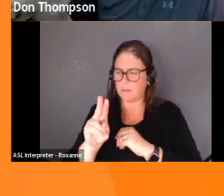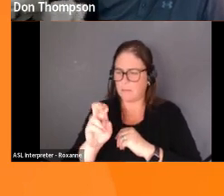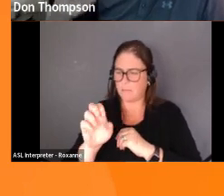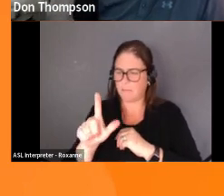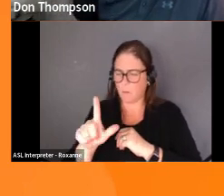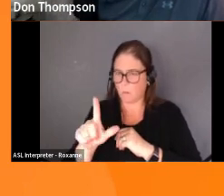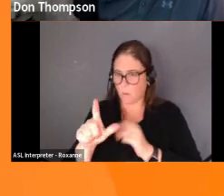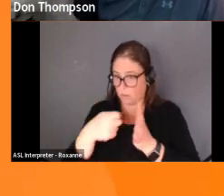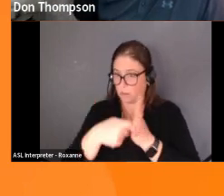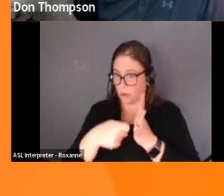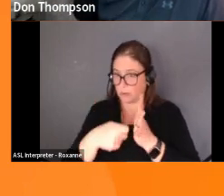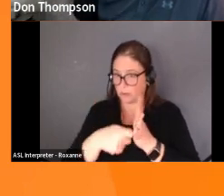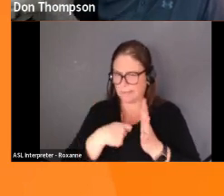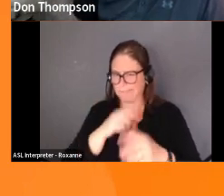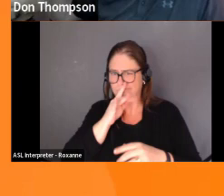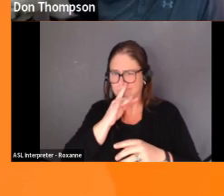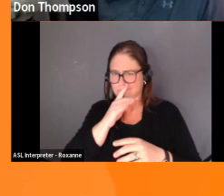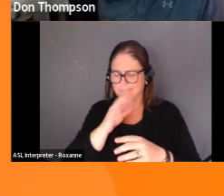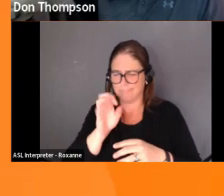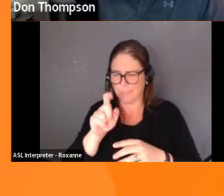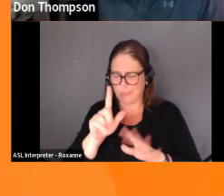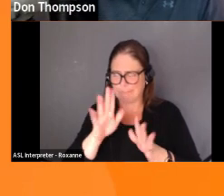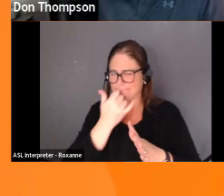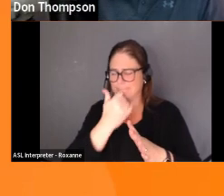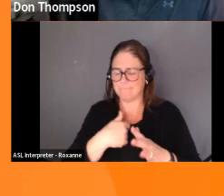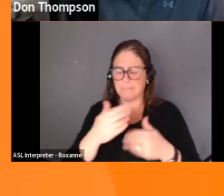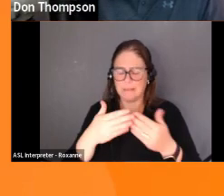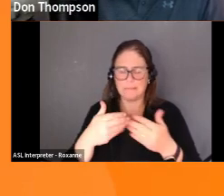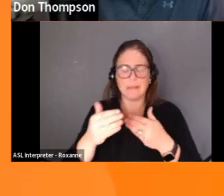my English. They're adding different